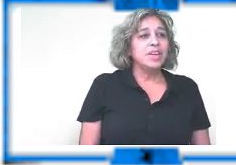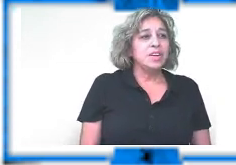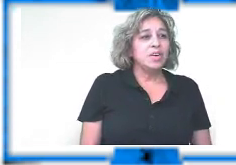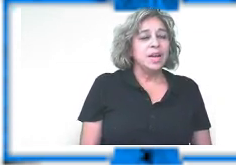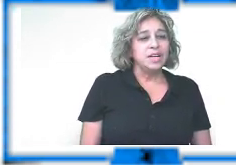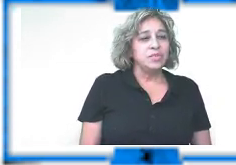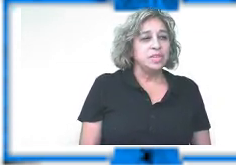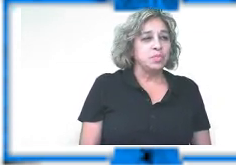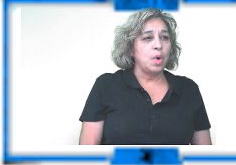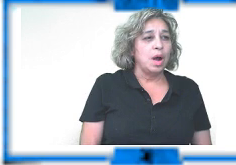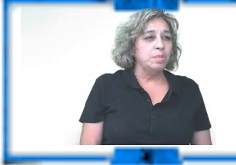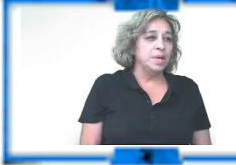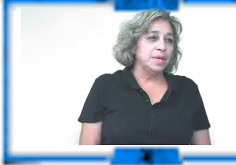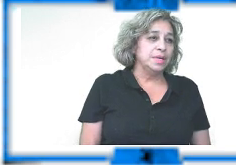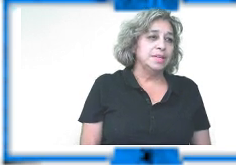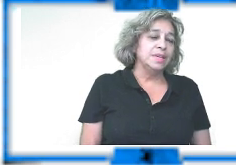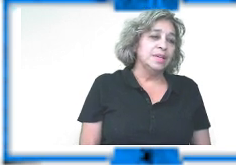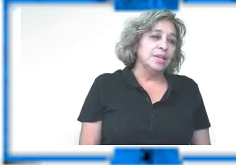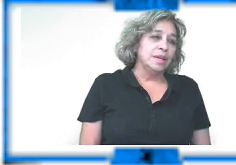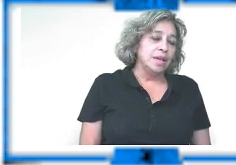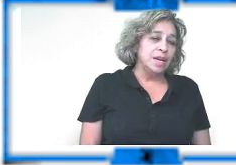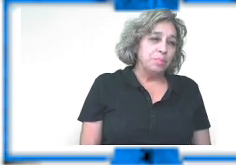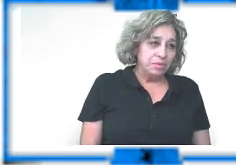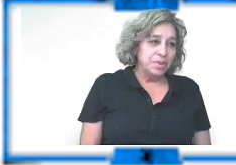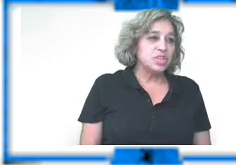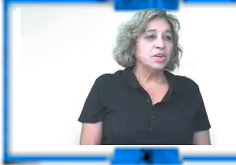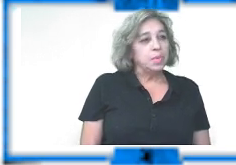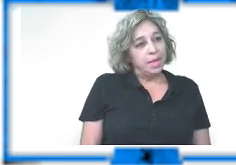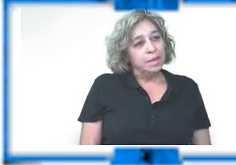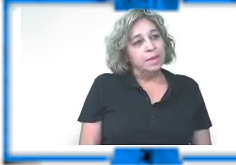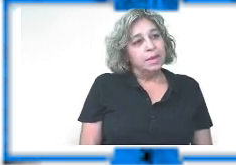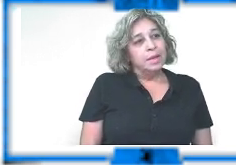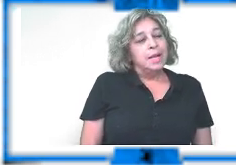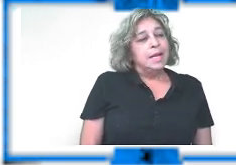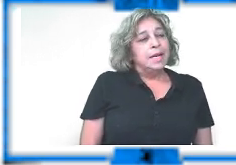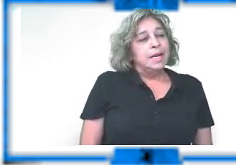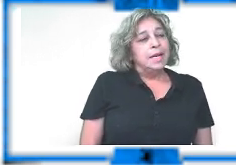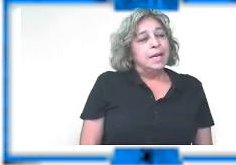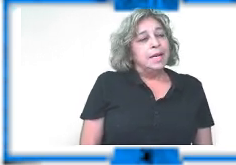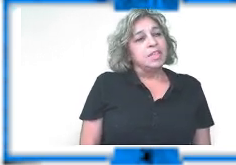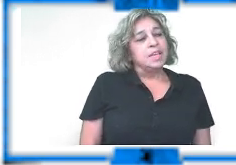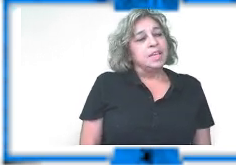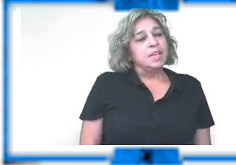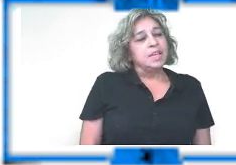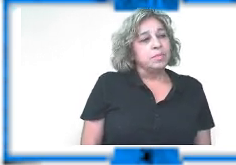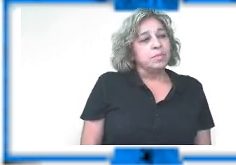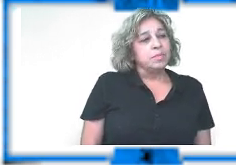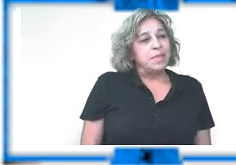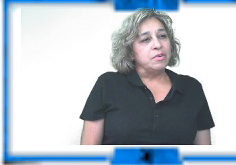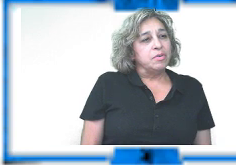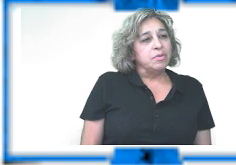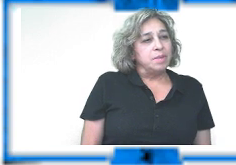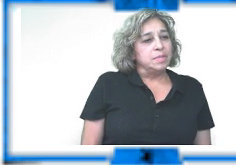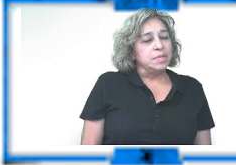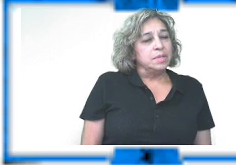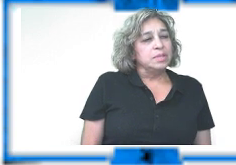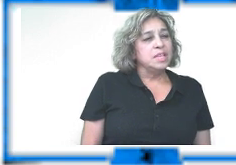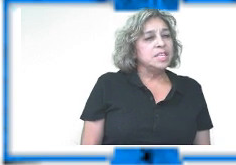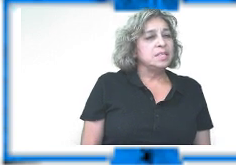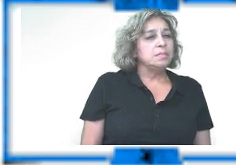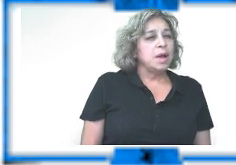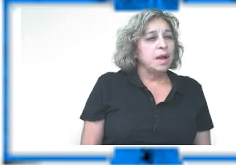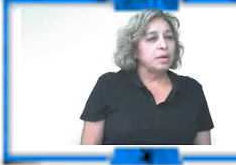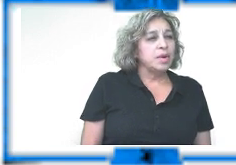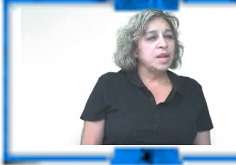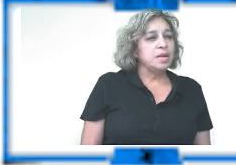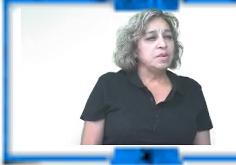All they know how to do is rob in a professional way. Let's call the things by their own names.